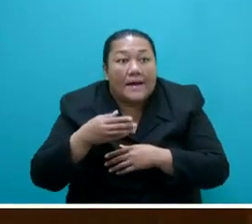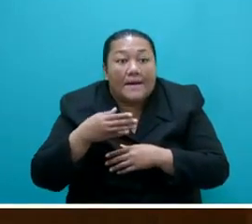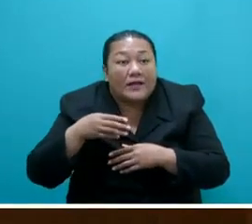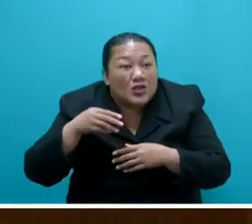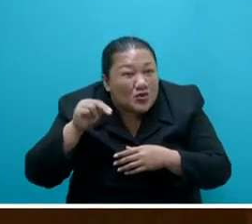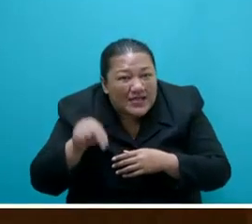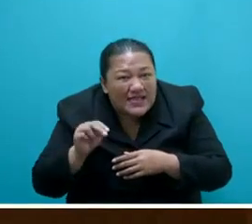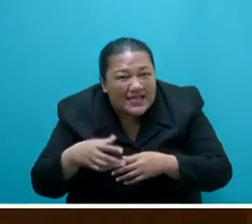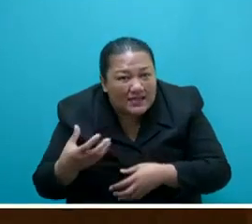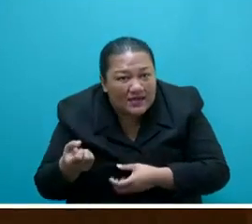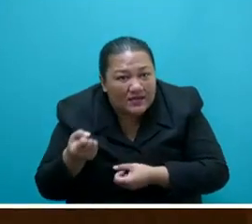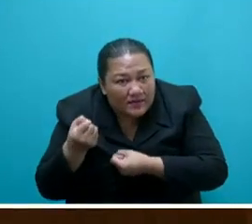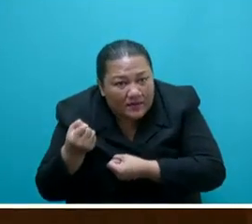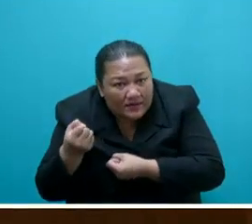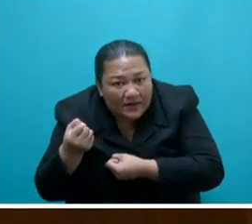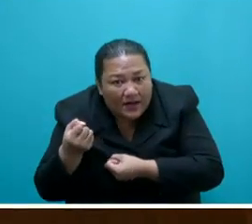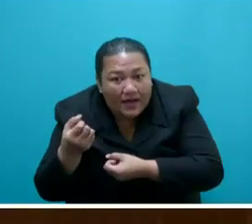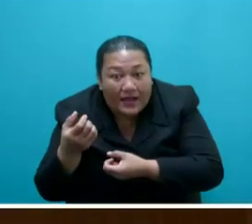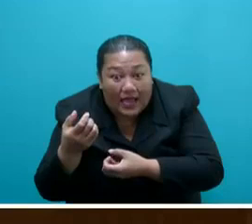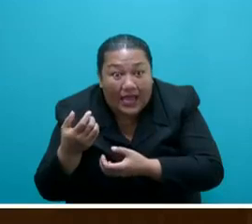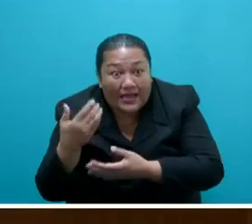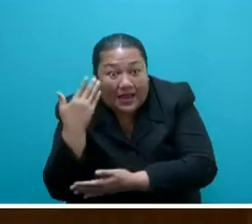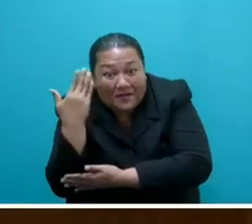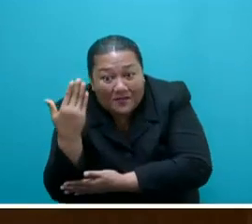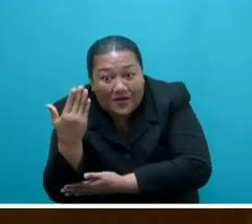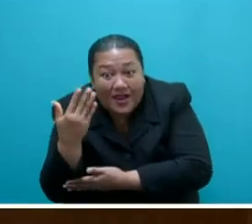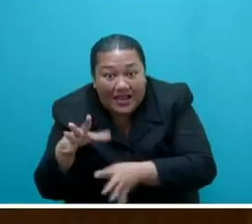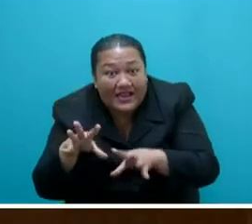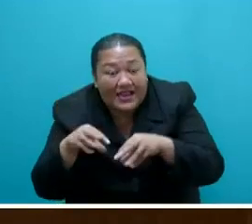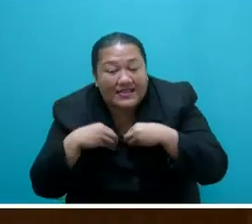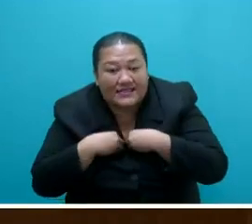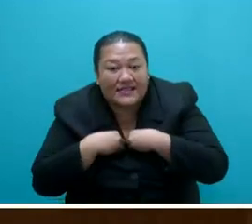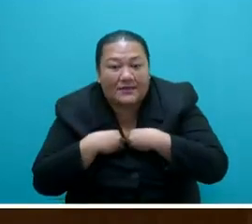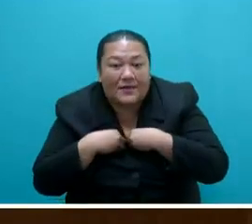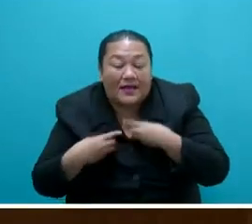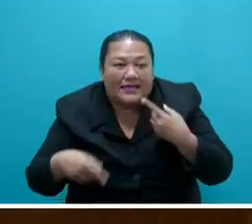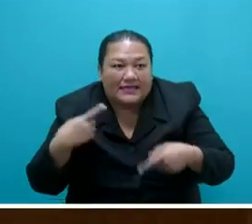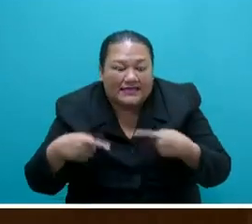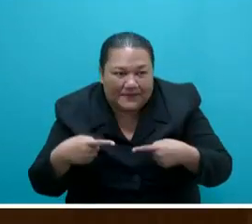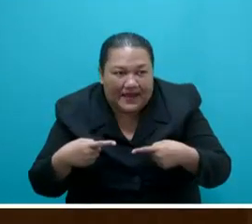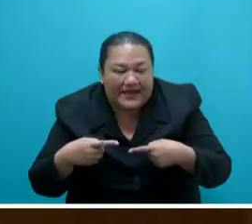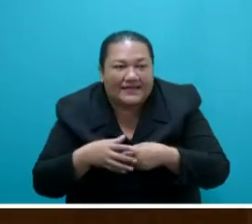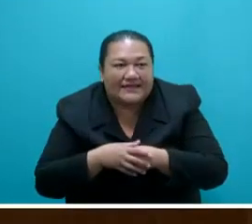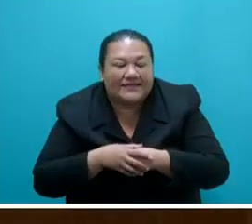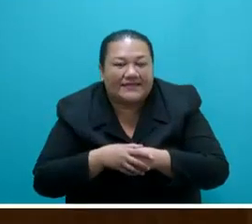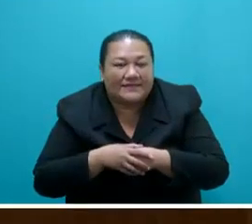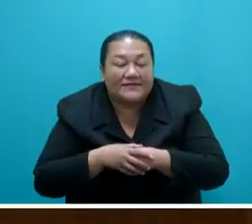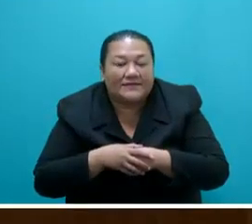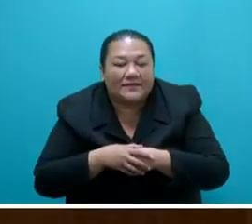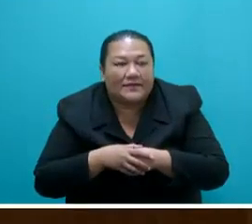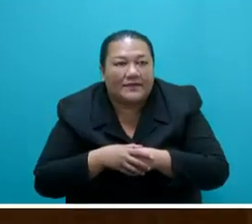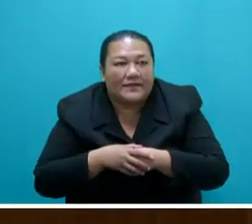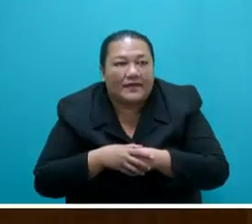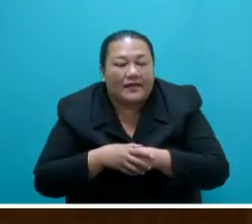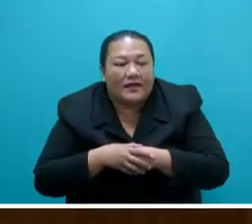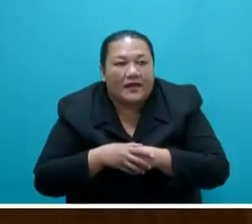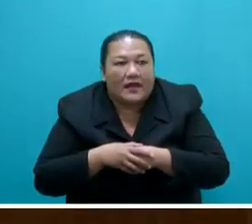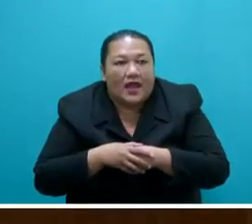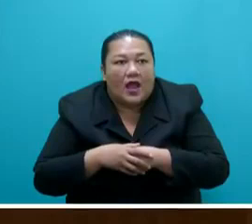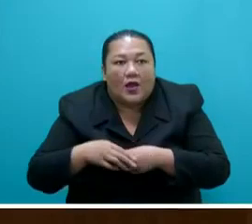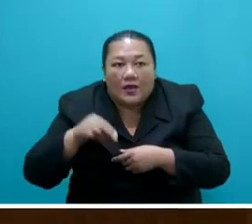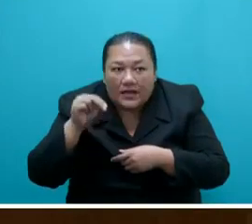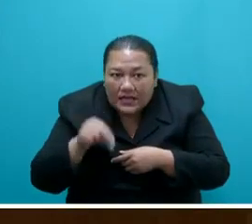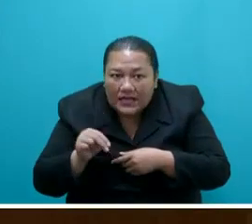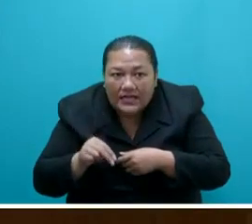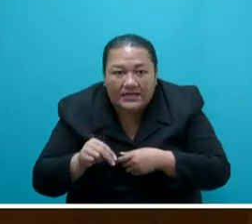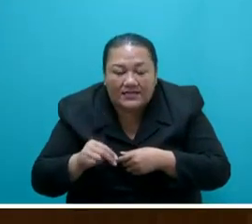Embrace real debate. Make real contributions. Give the Fijian people a reason to tune into these discussions and